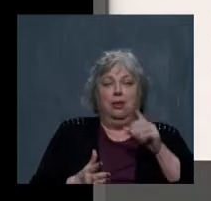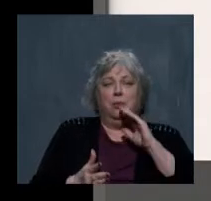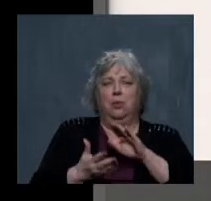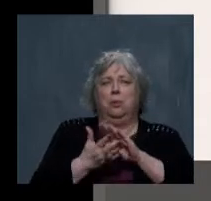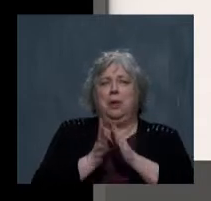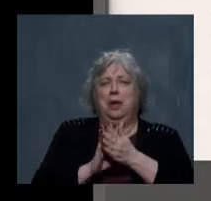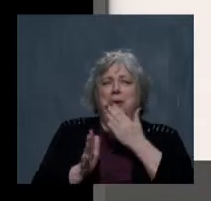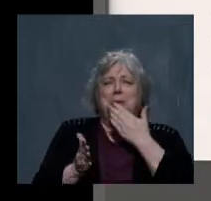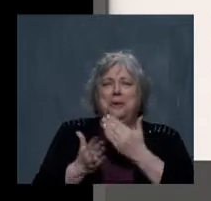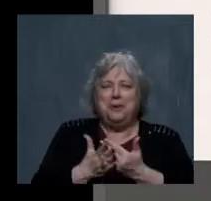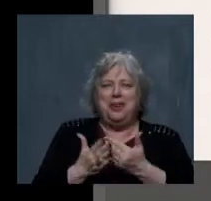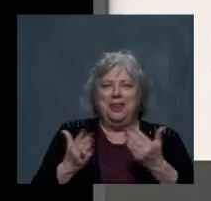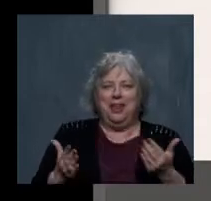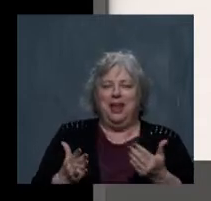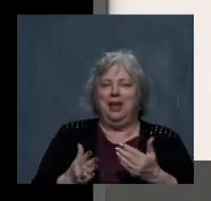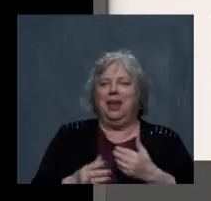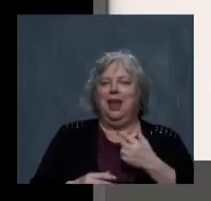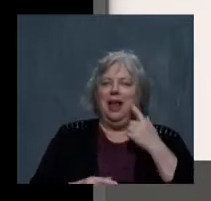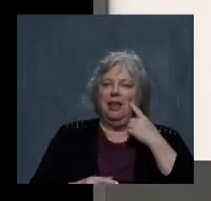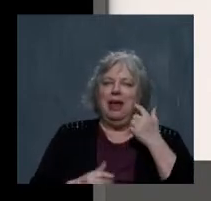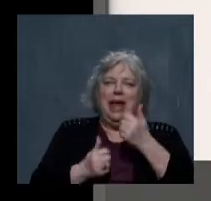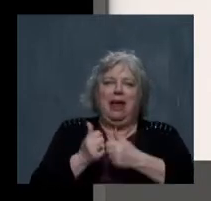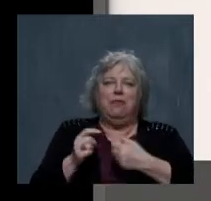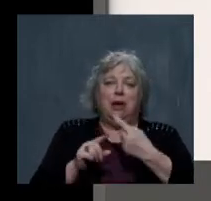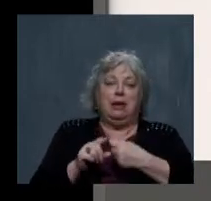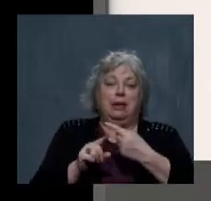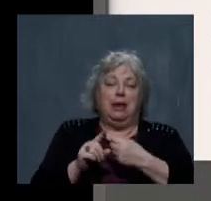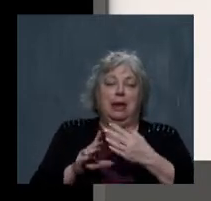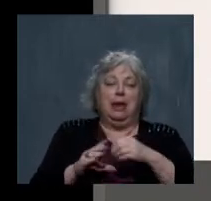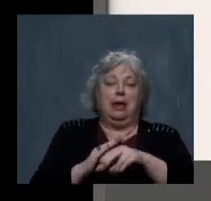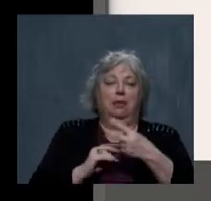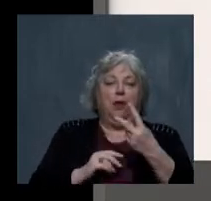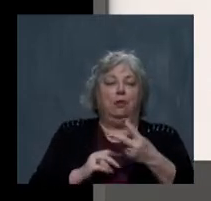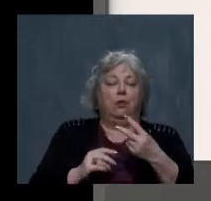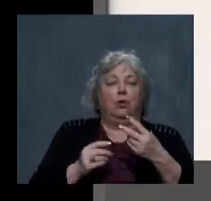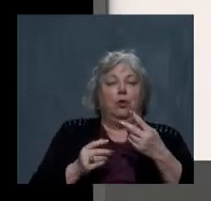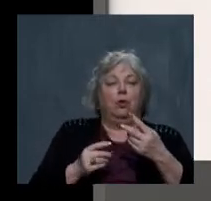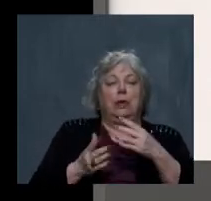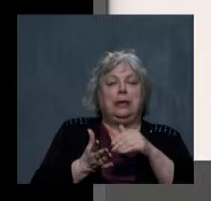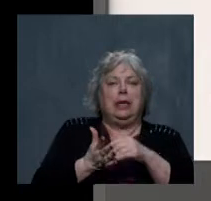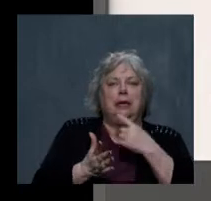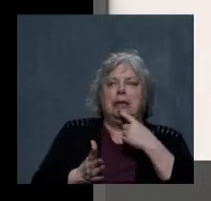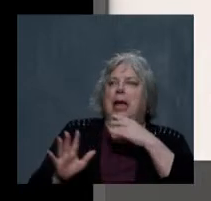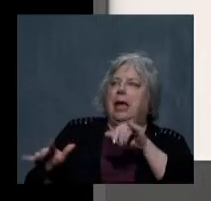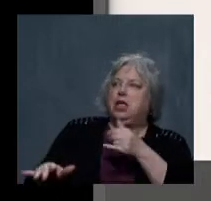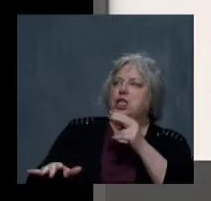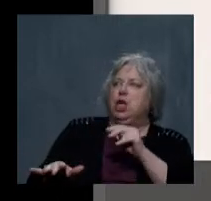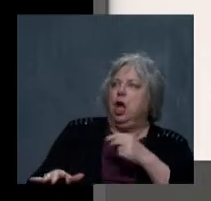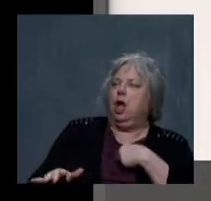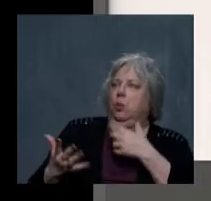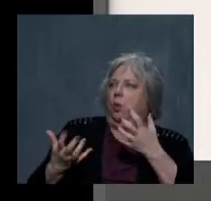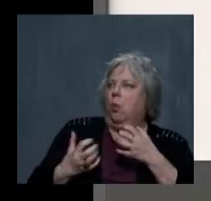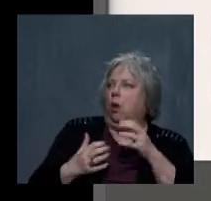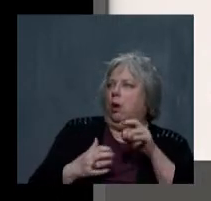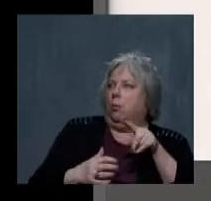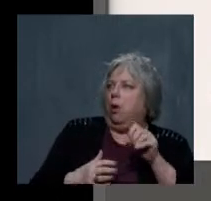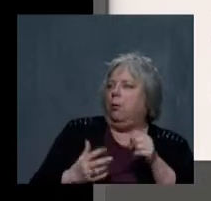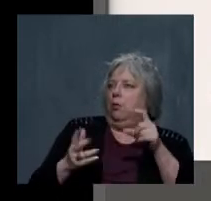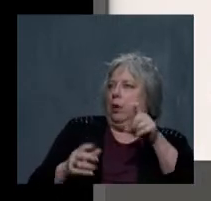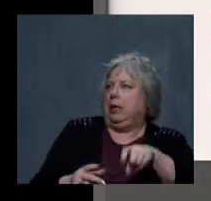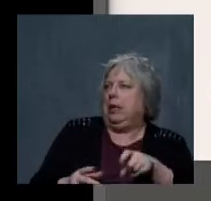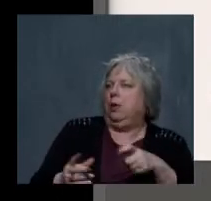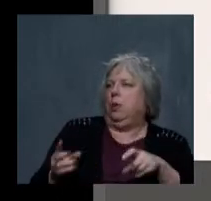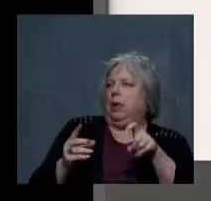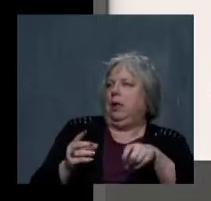thing. I've had every tenant, I think just about every tenant in those two centers have told me, John, we want it, we need it, we need the extra